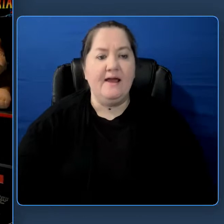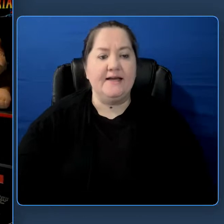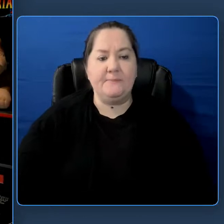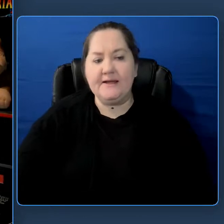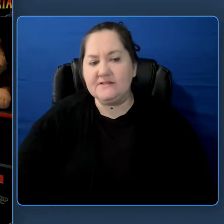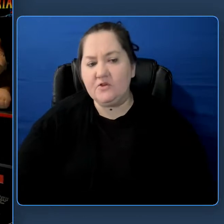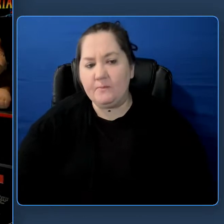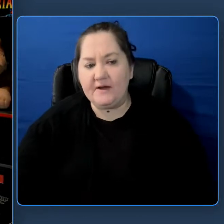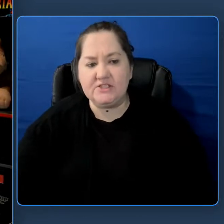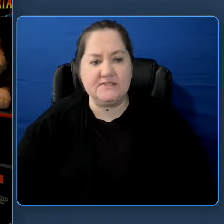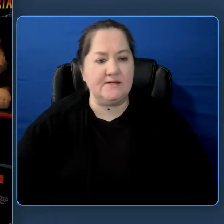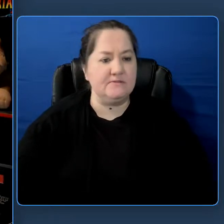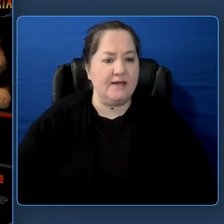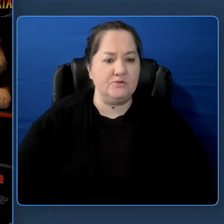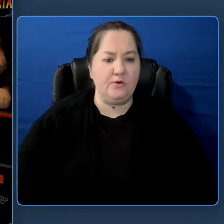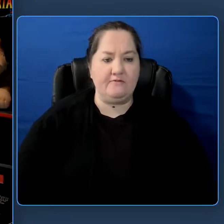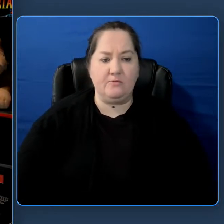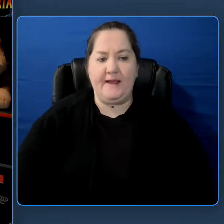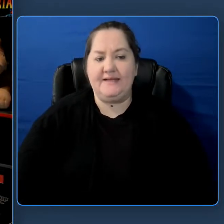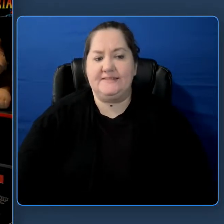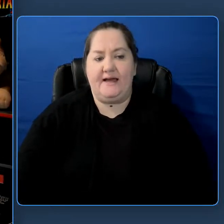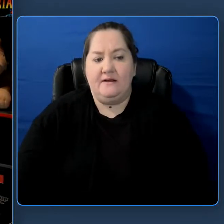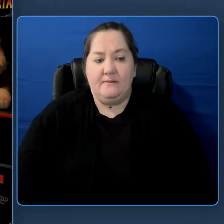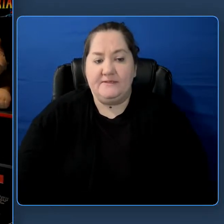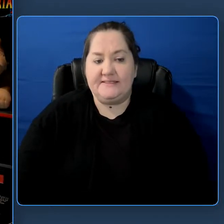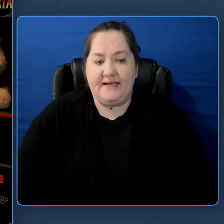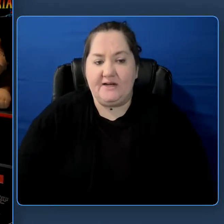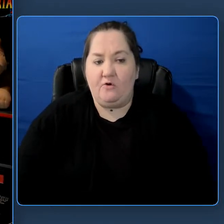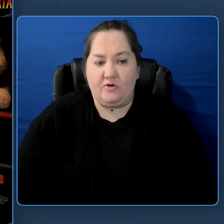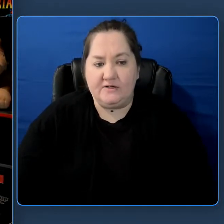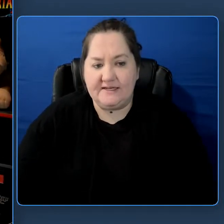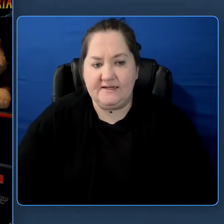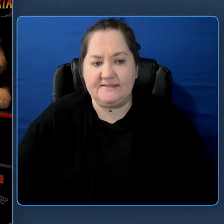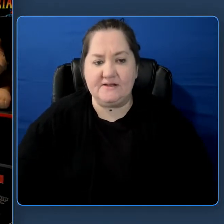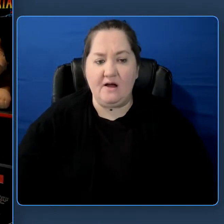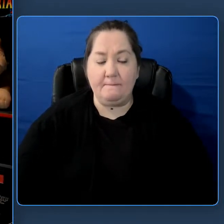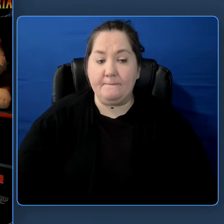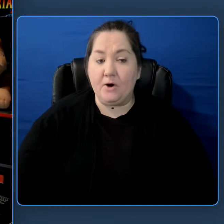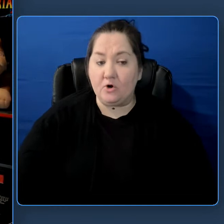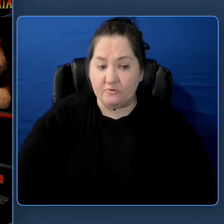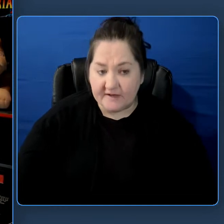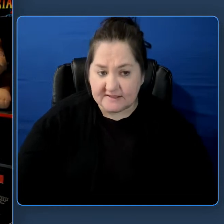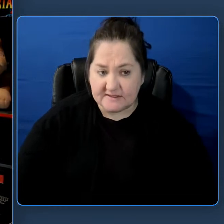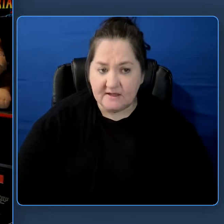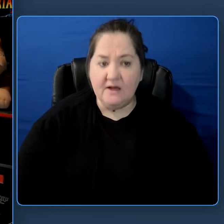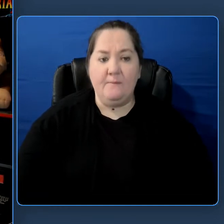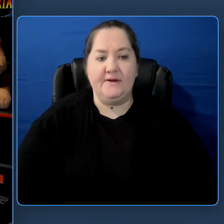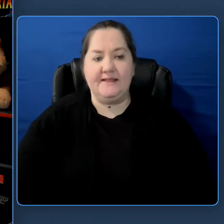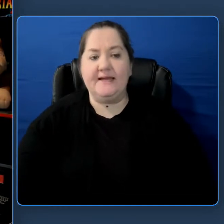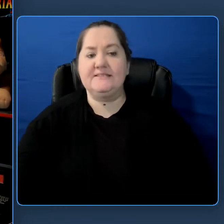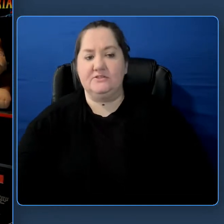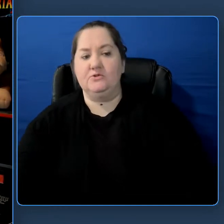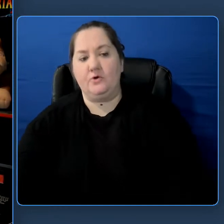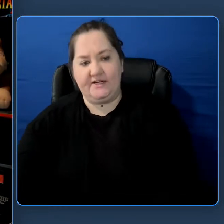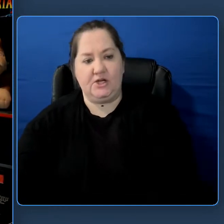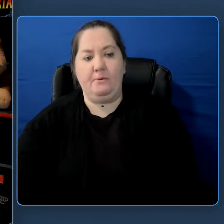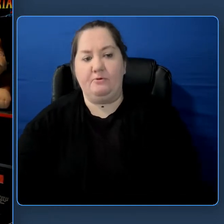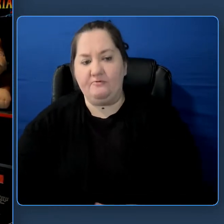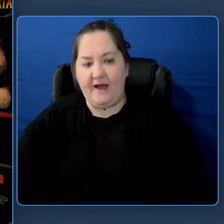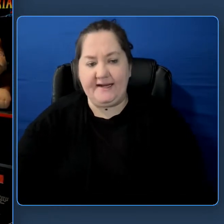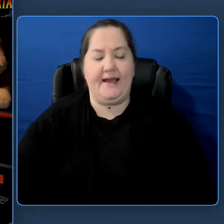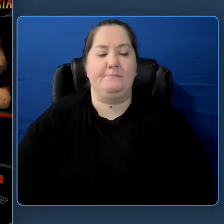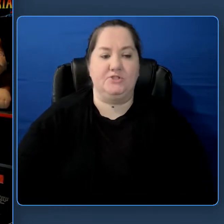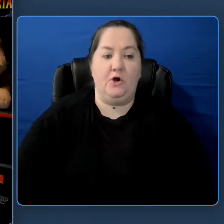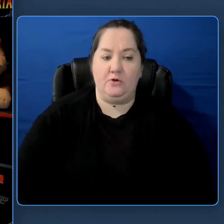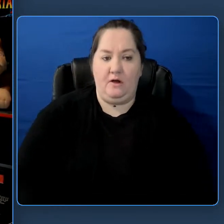have it. It depends on their budget. Sometimes whoever makes that mistake and overlooks it, it's not perfect, but they still do a great